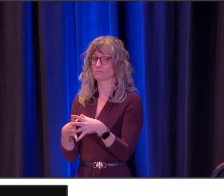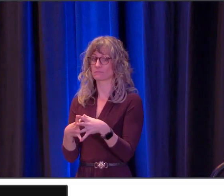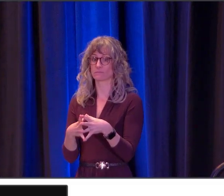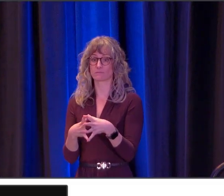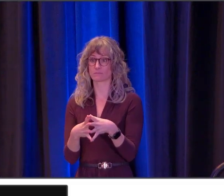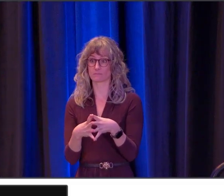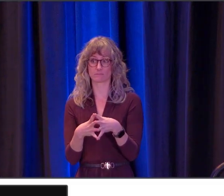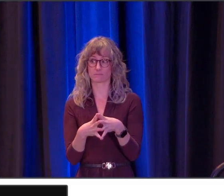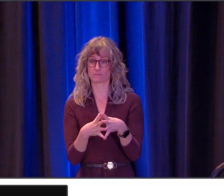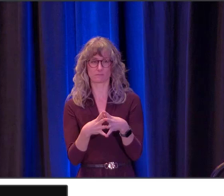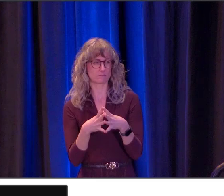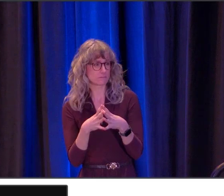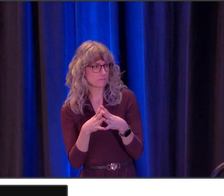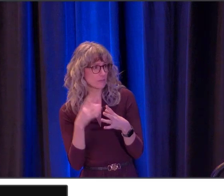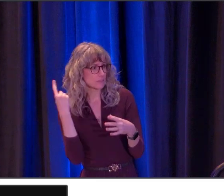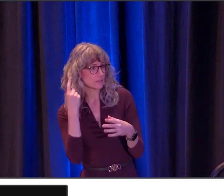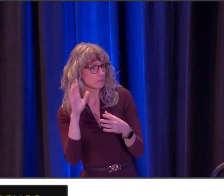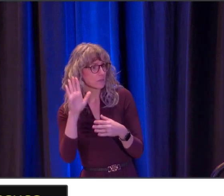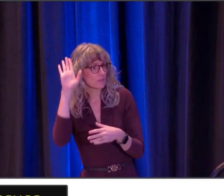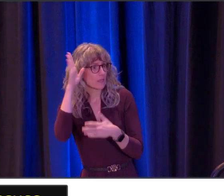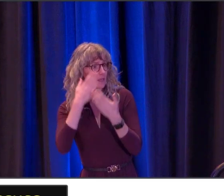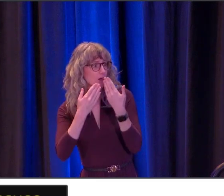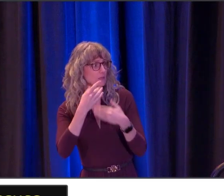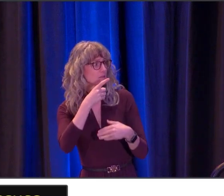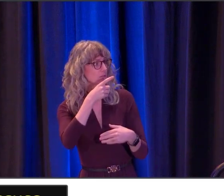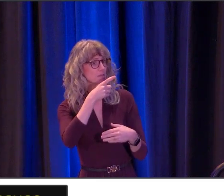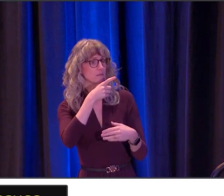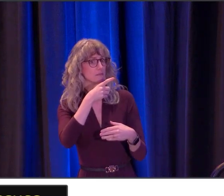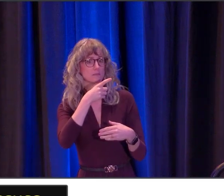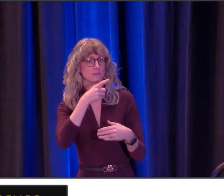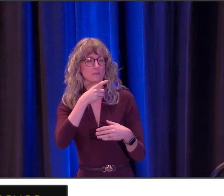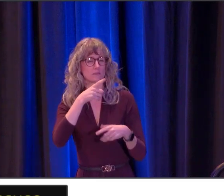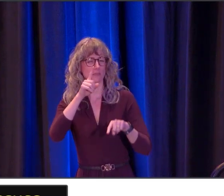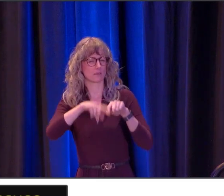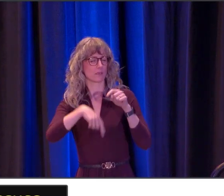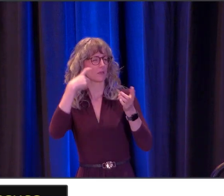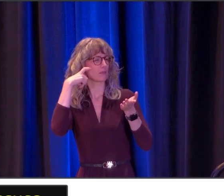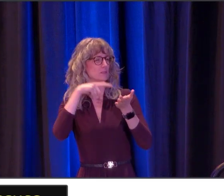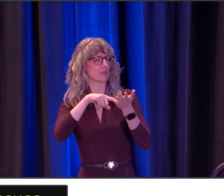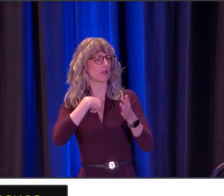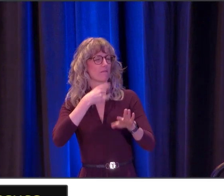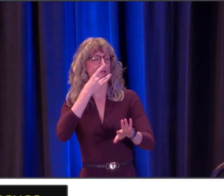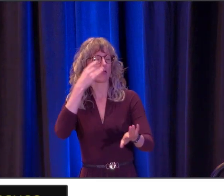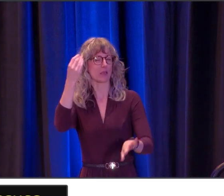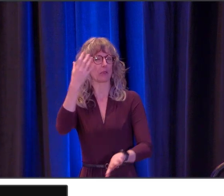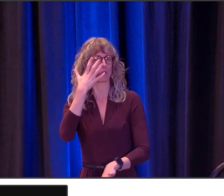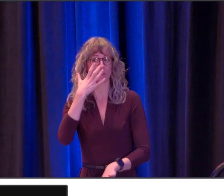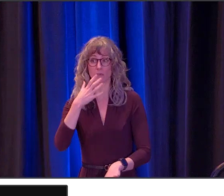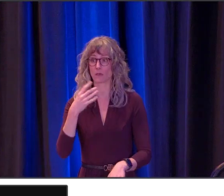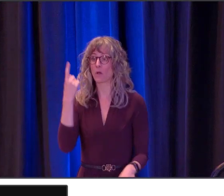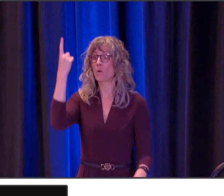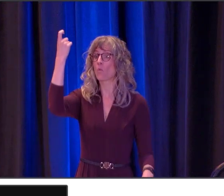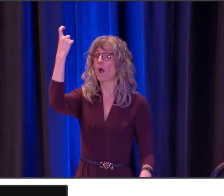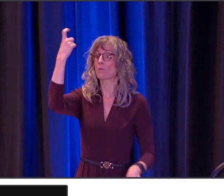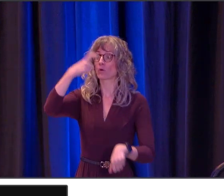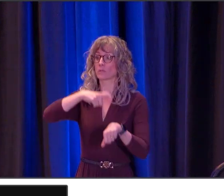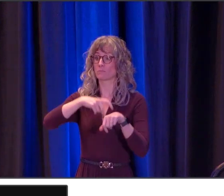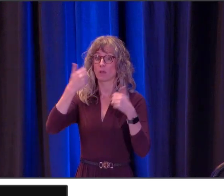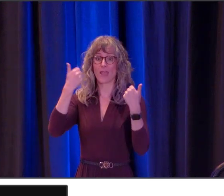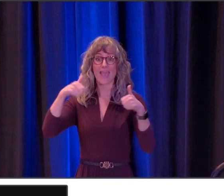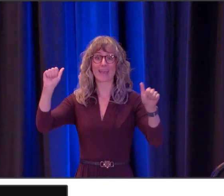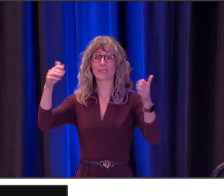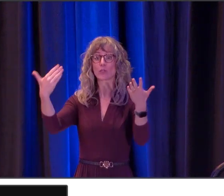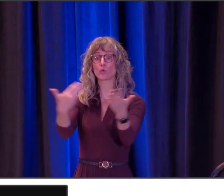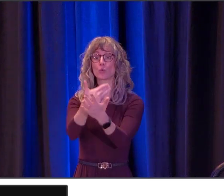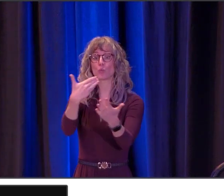Is that a hand over there or someone? Hard to tell with the bright lights. All right, I'll make one more call. Any new